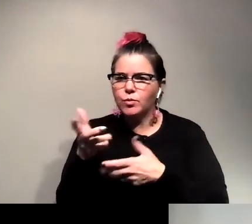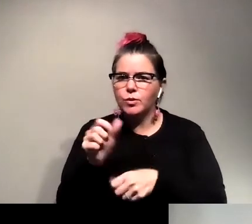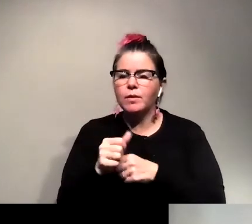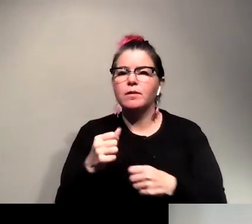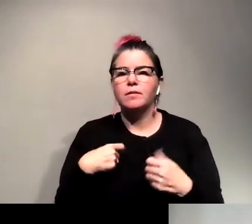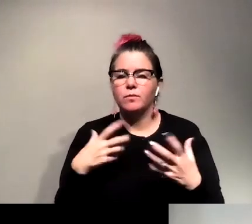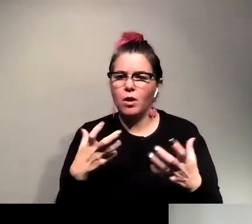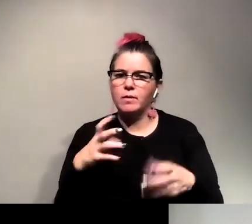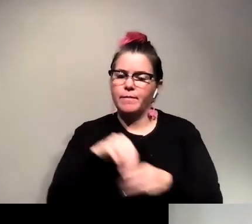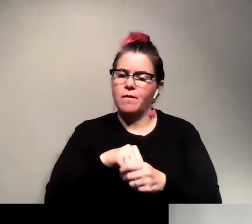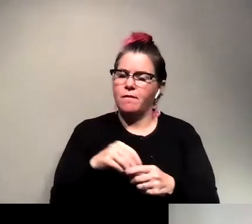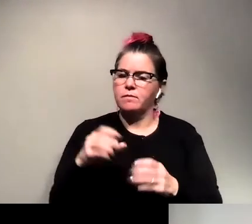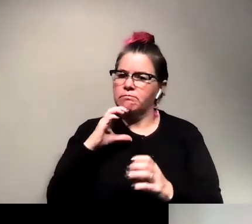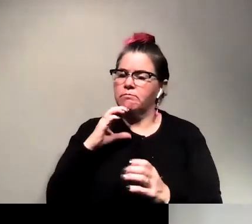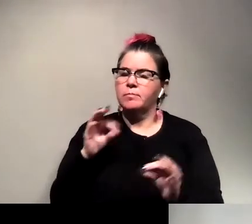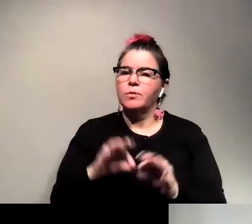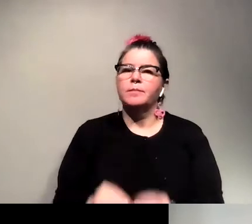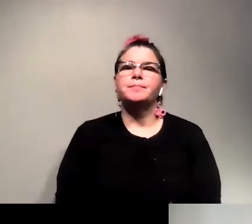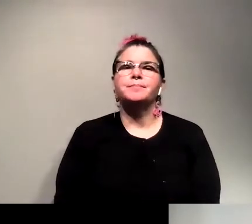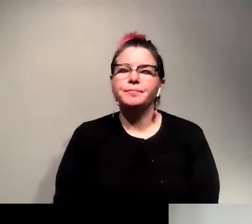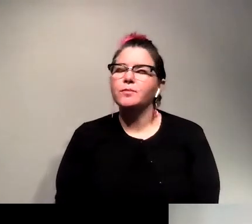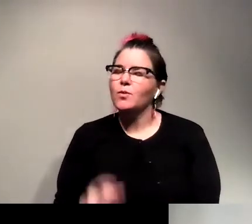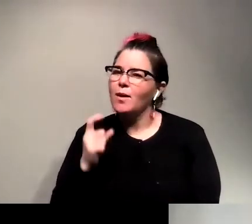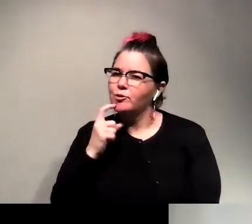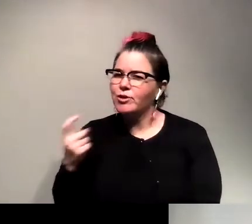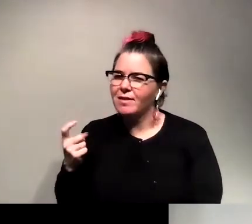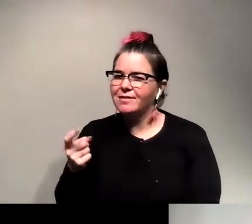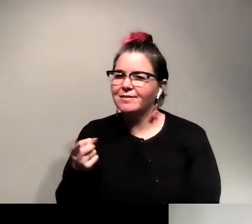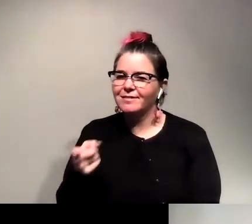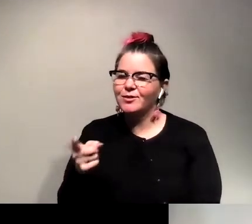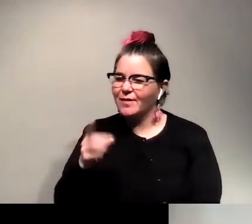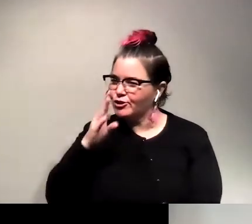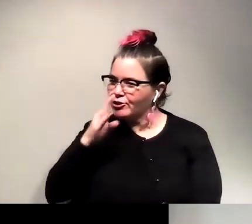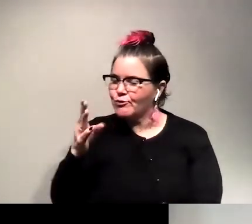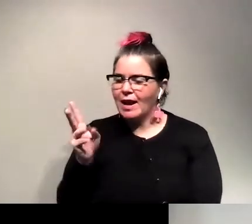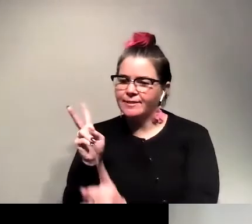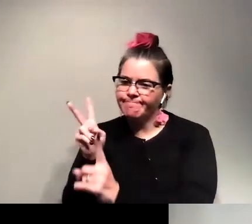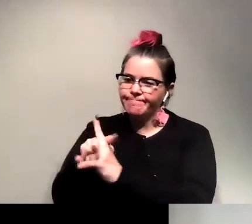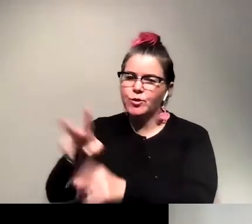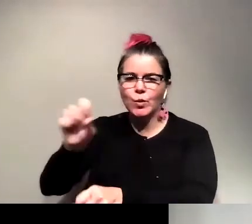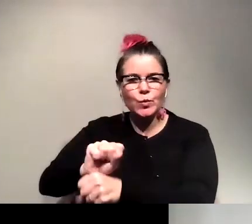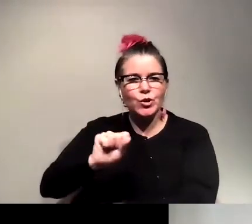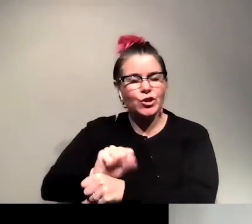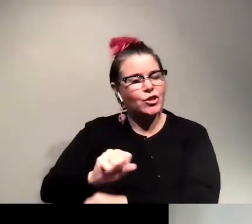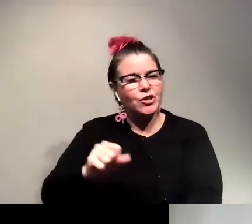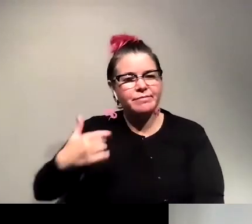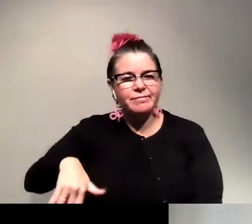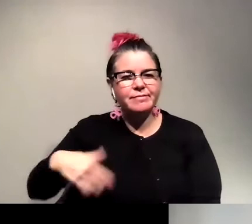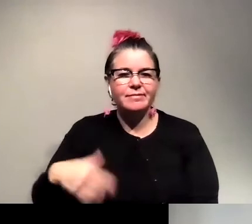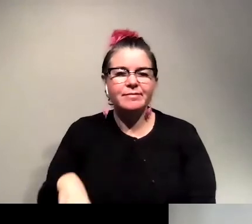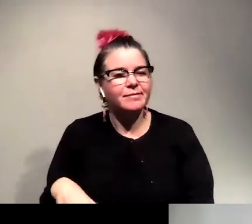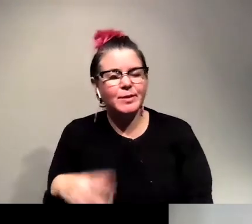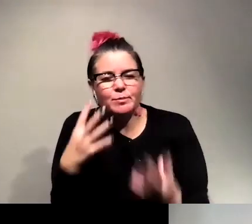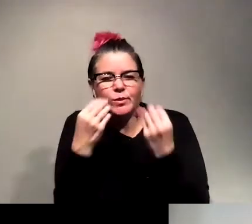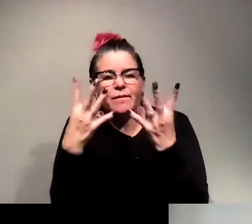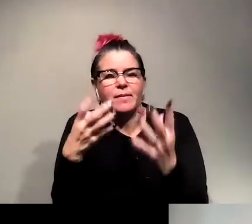that. Yeah, that's super cool. I'm jealous that you get such like direct application of your work. I think that's like such a beautiful,